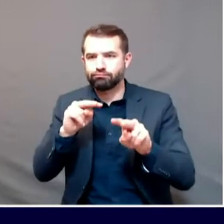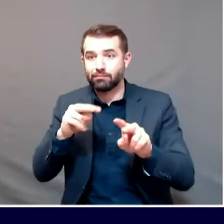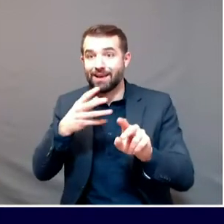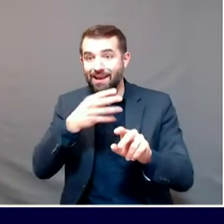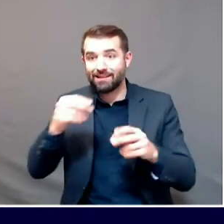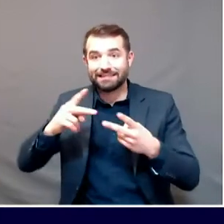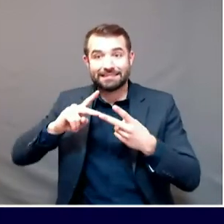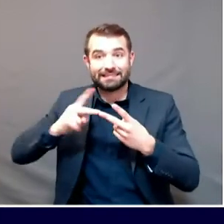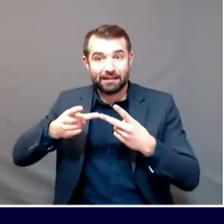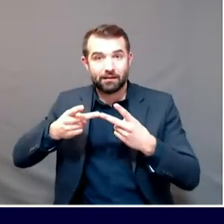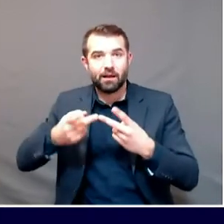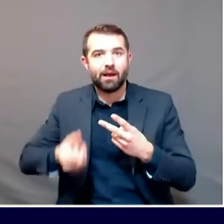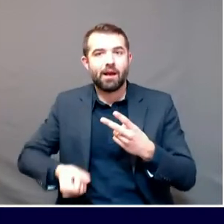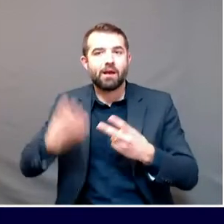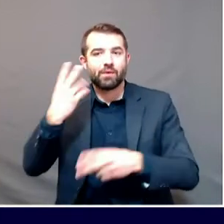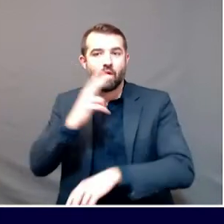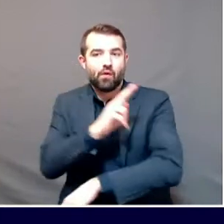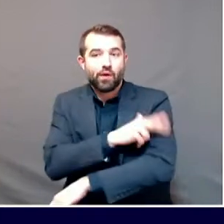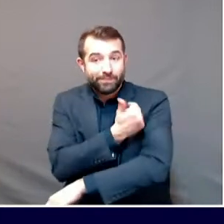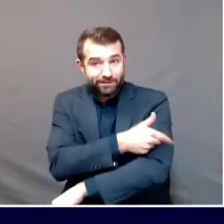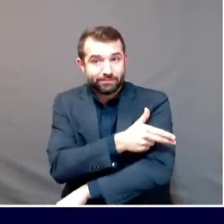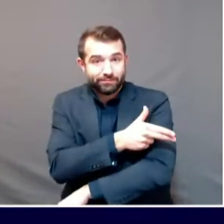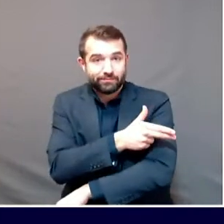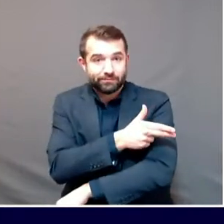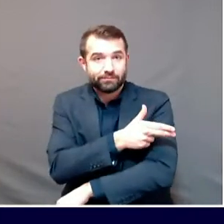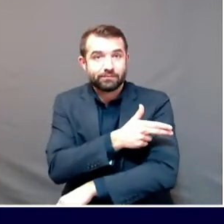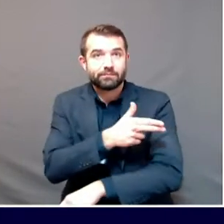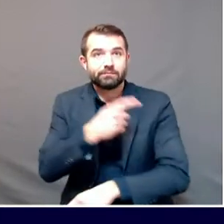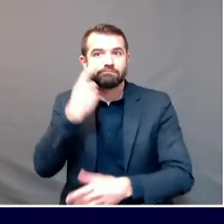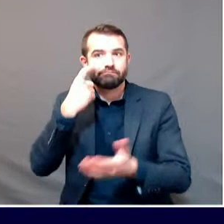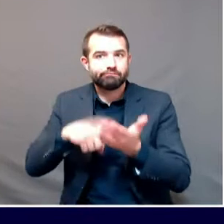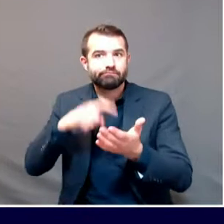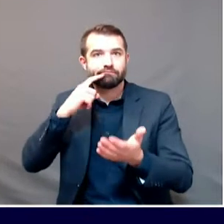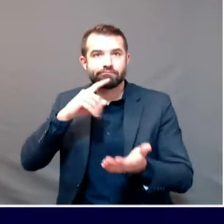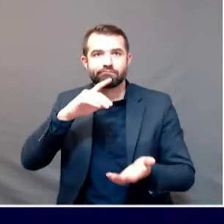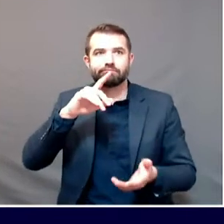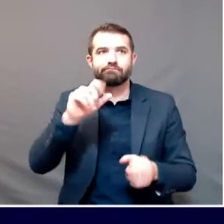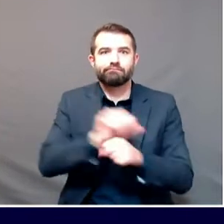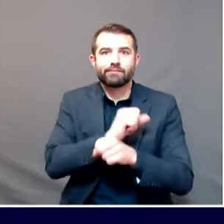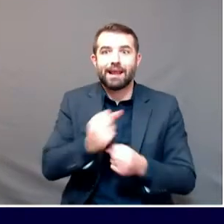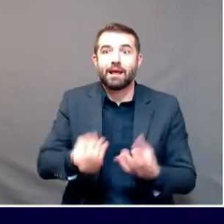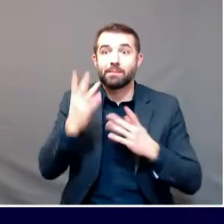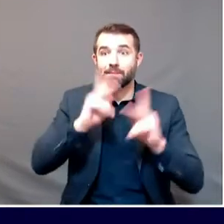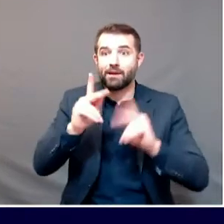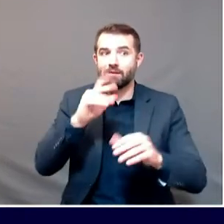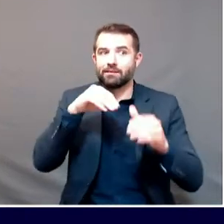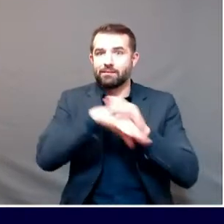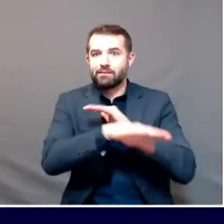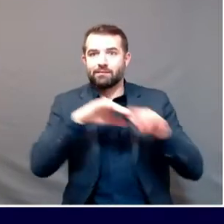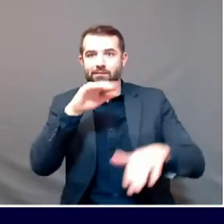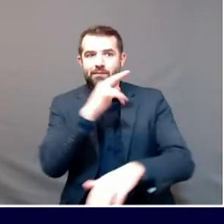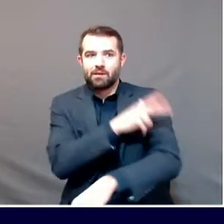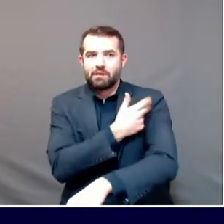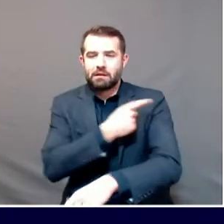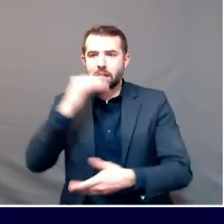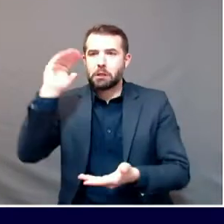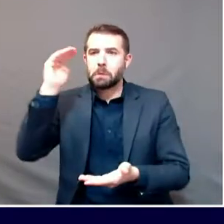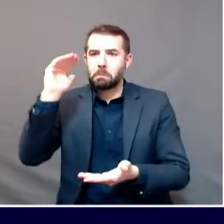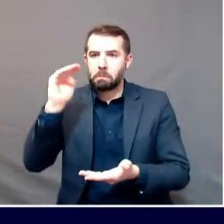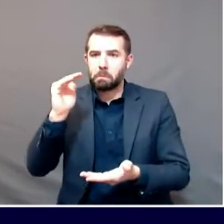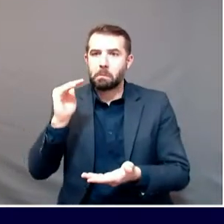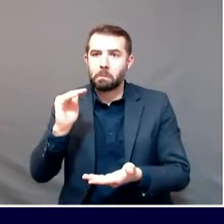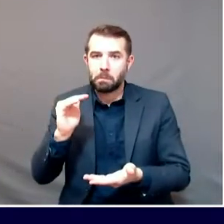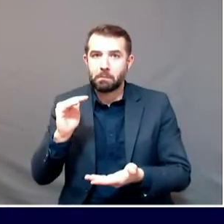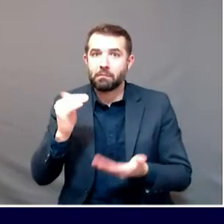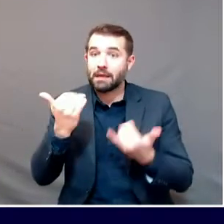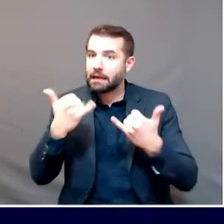And there's also been a little bit of a decline, but still worryingly high. Thank you. Mm-hmm. I'm going to